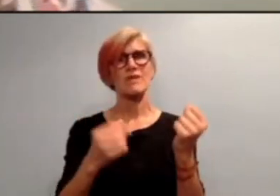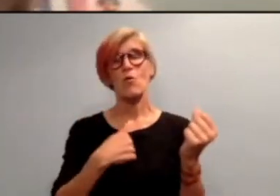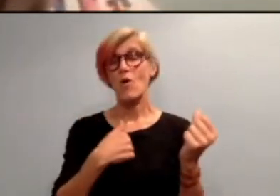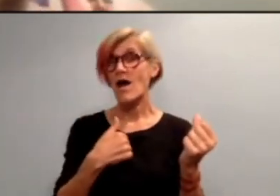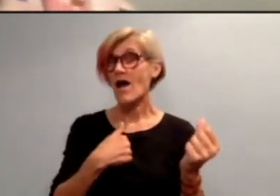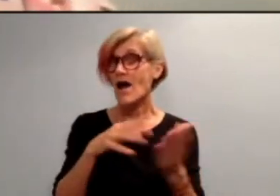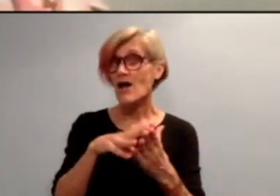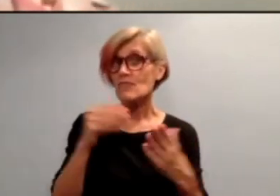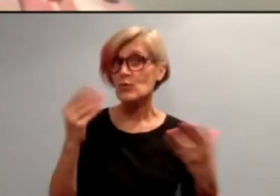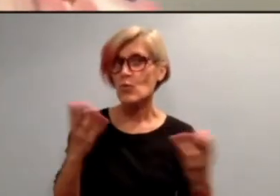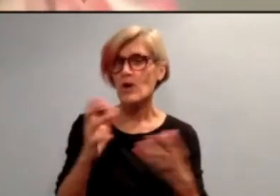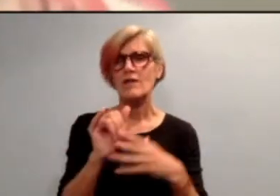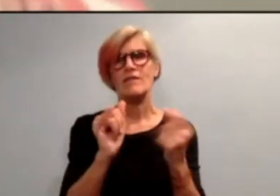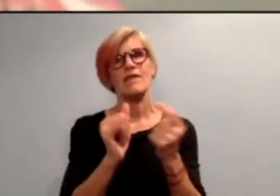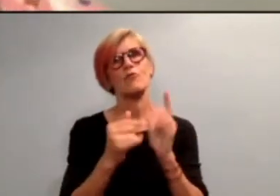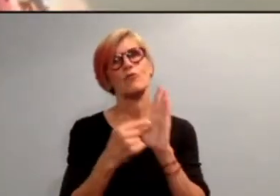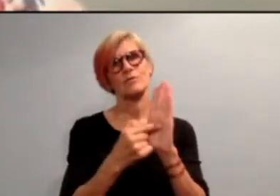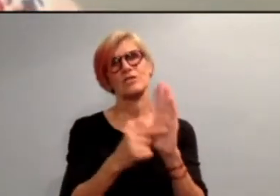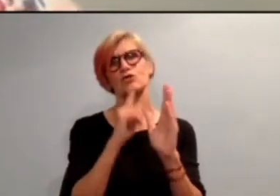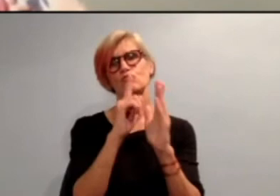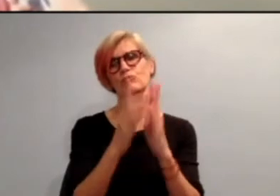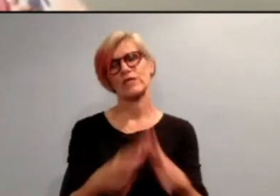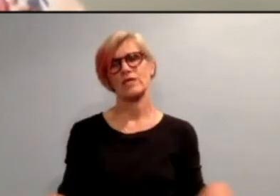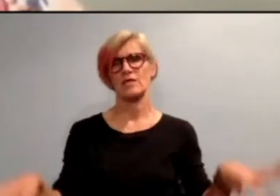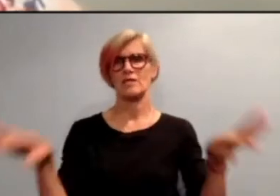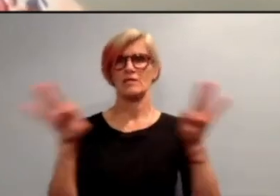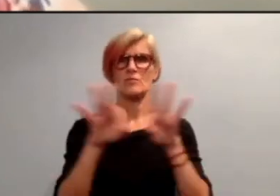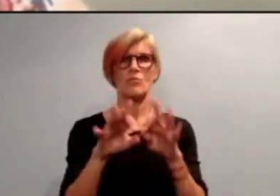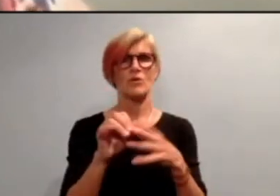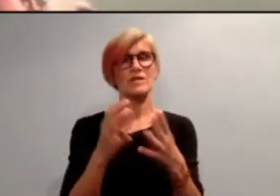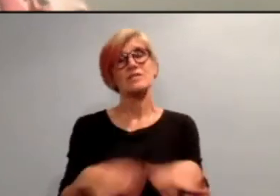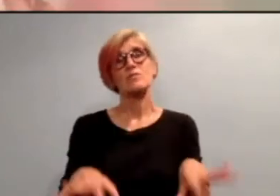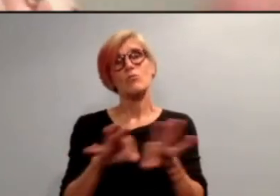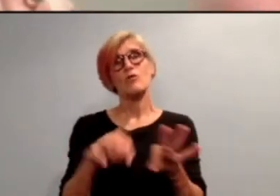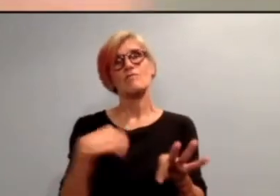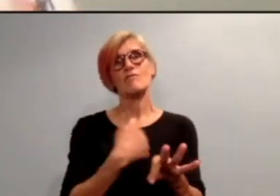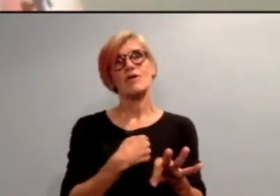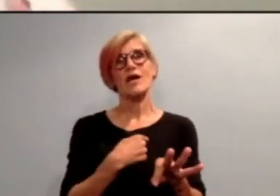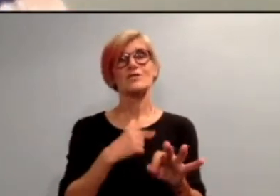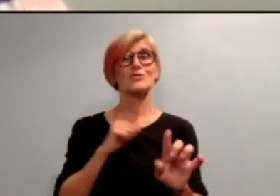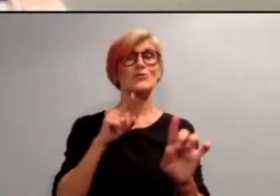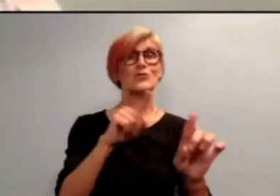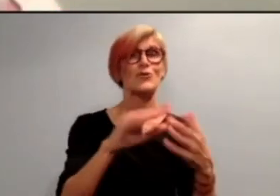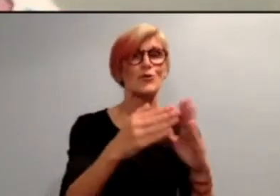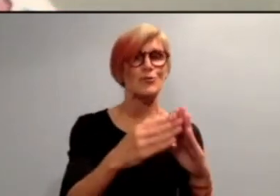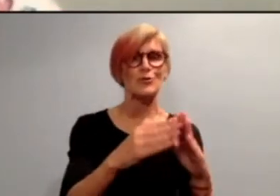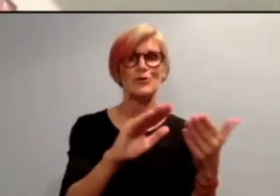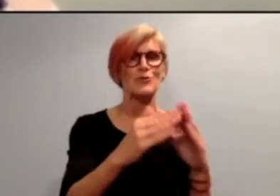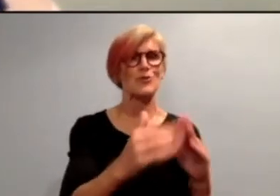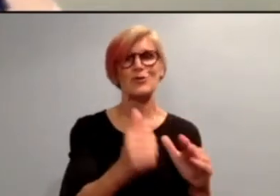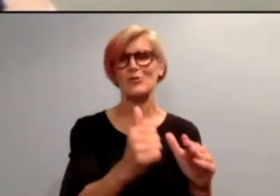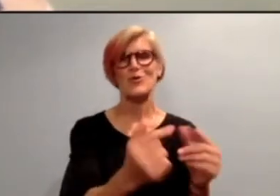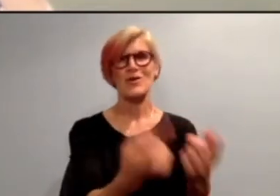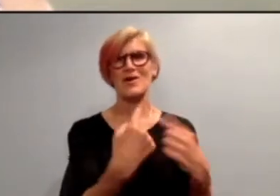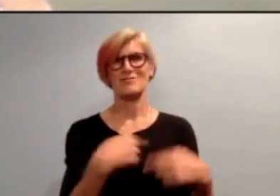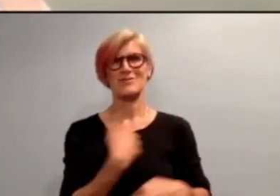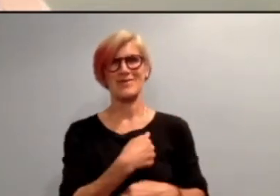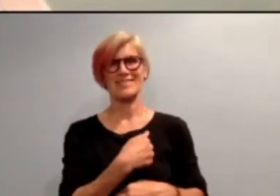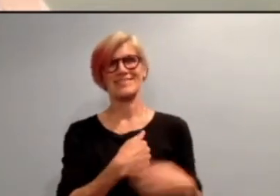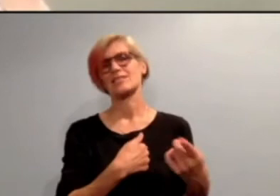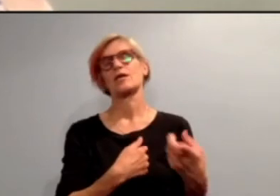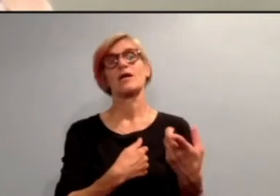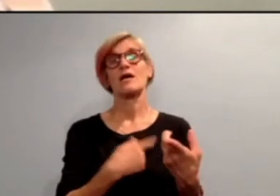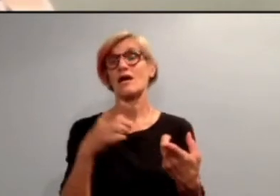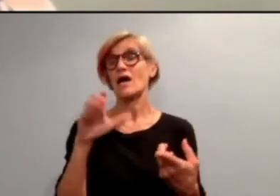really is and how important it is for us to go to the community rather than expect the community to come to us. Catt talked about Orange County, and